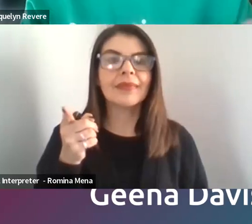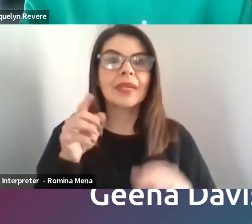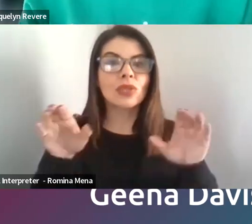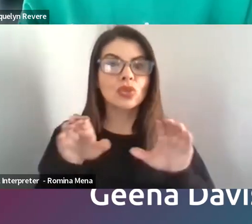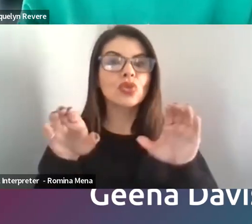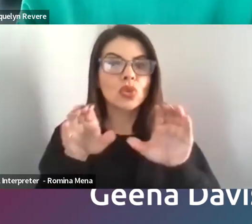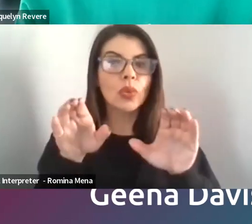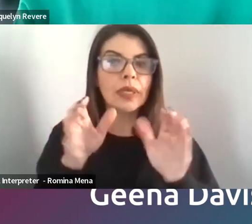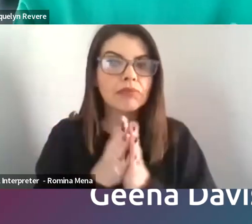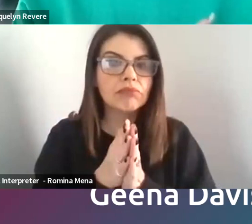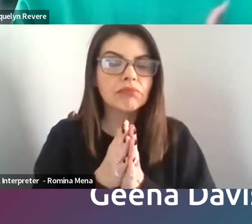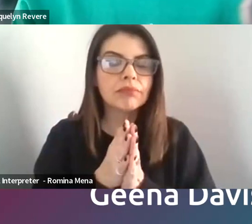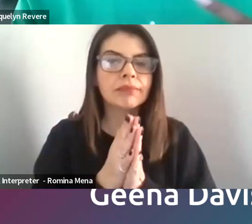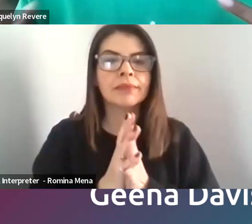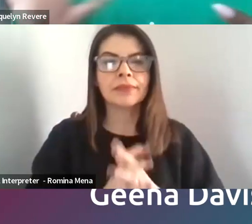doing.